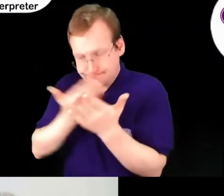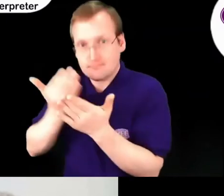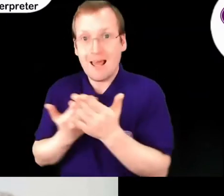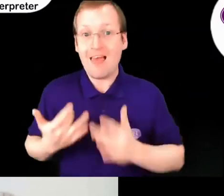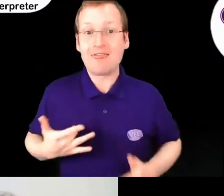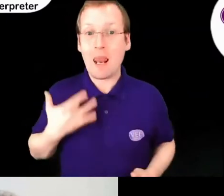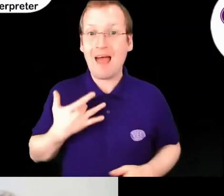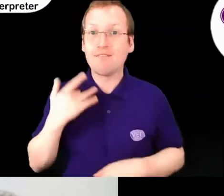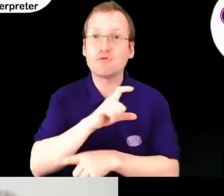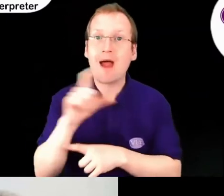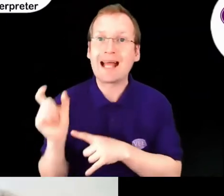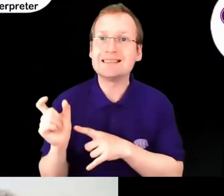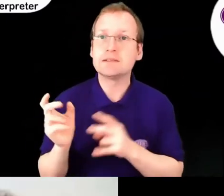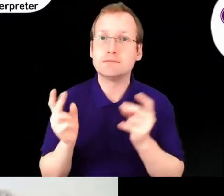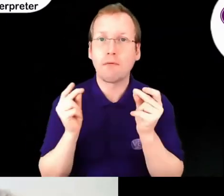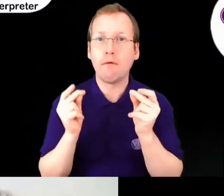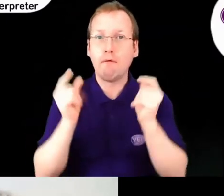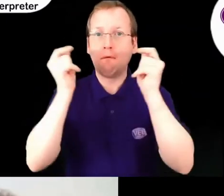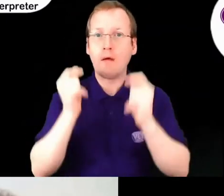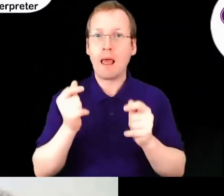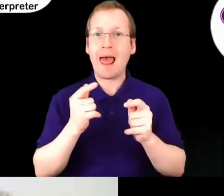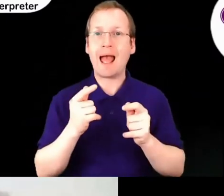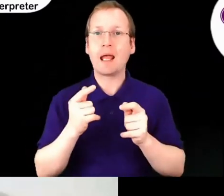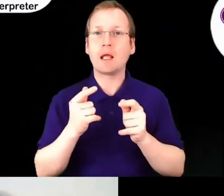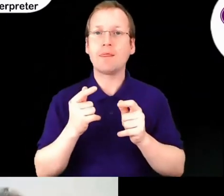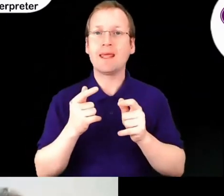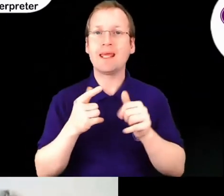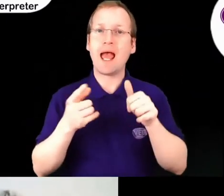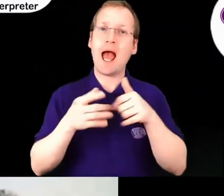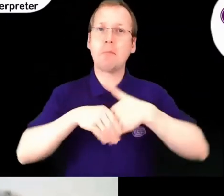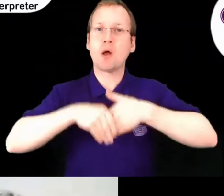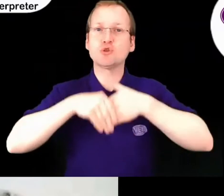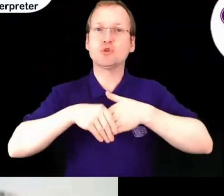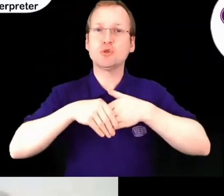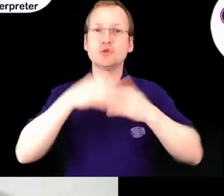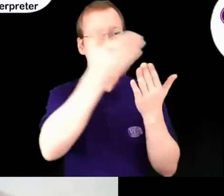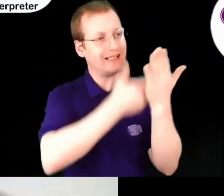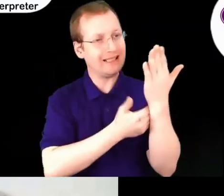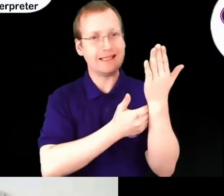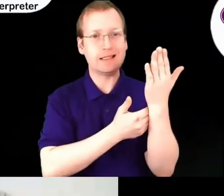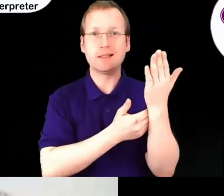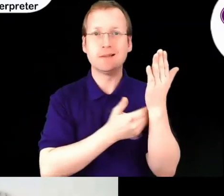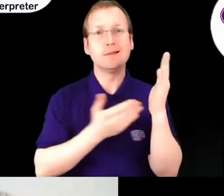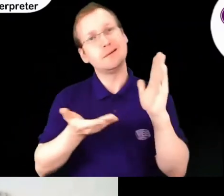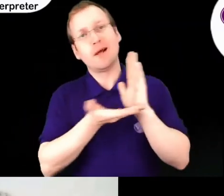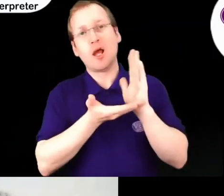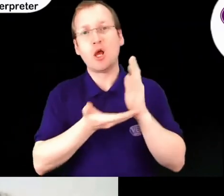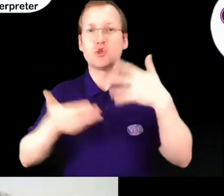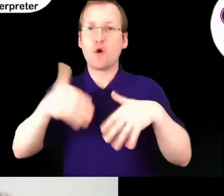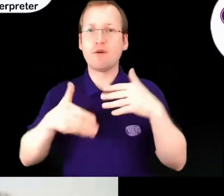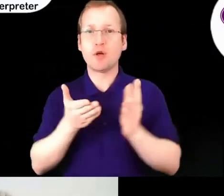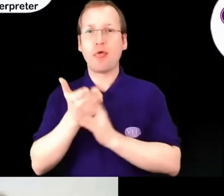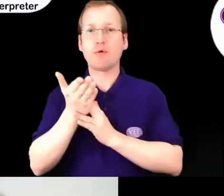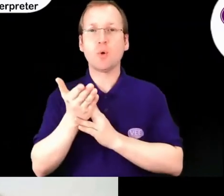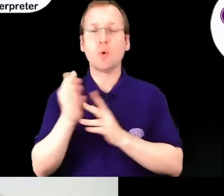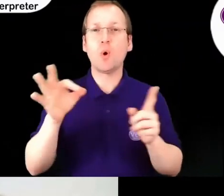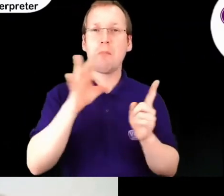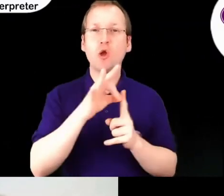go past almost like the Apostles' Creed and a comma, born of the Virgin Mary, comma, suffered under Pontius Pilate.